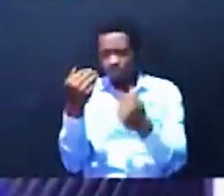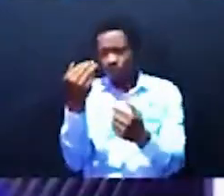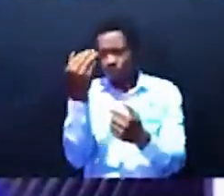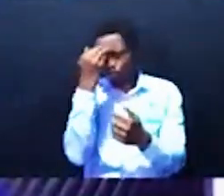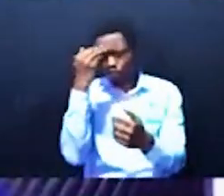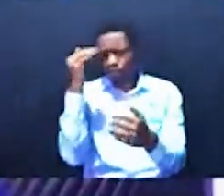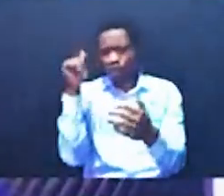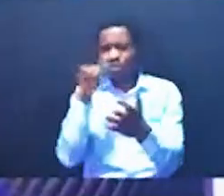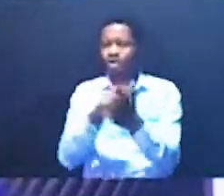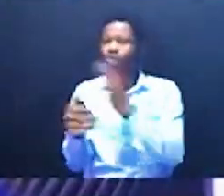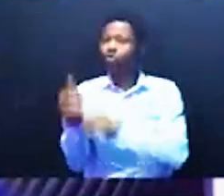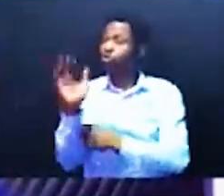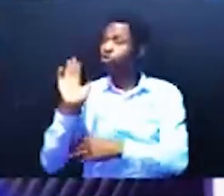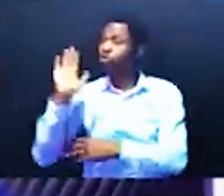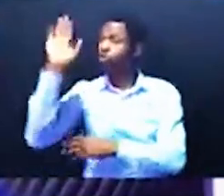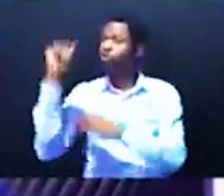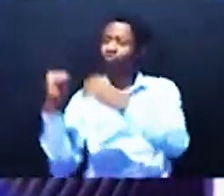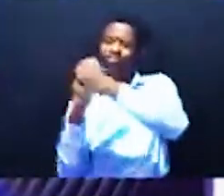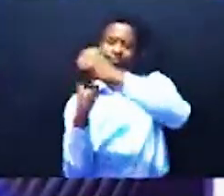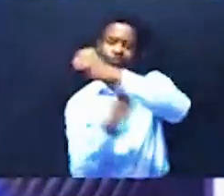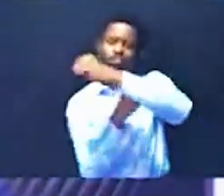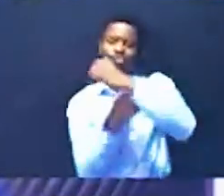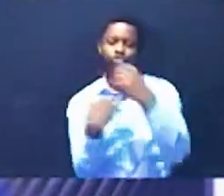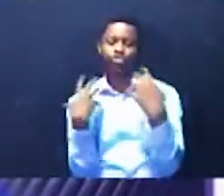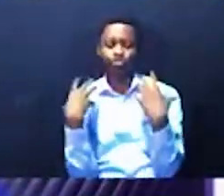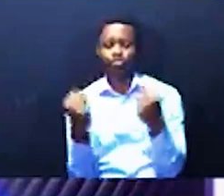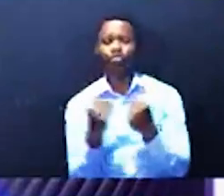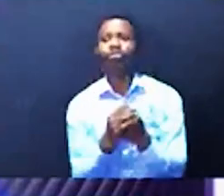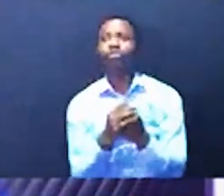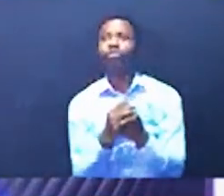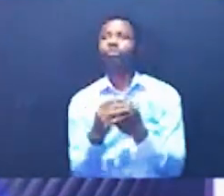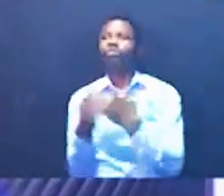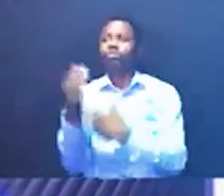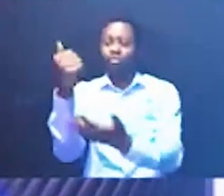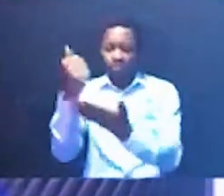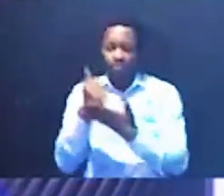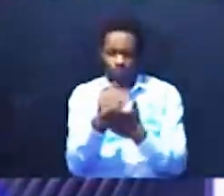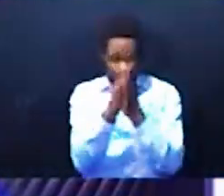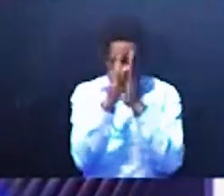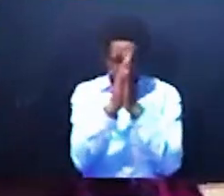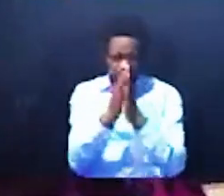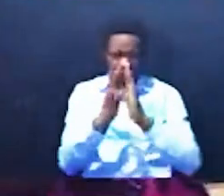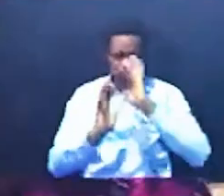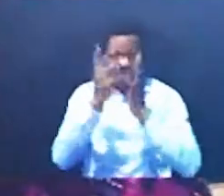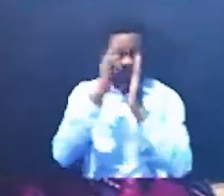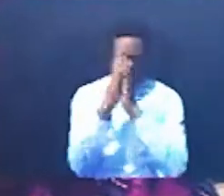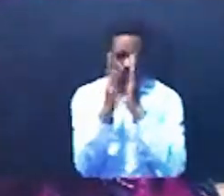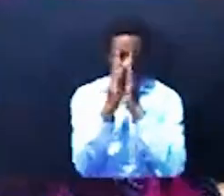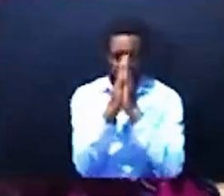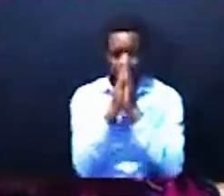stands sure. Lord, help me. Let's pray.